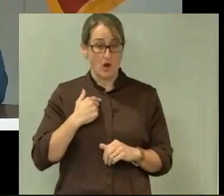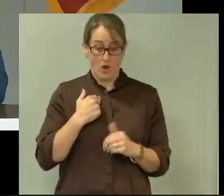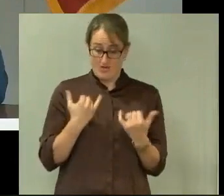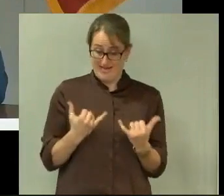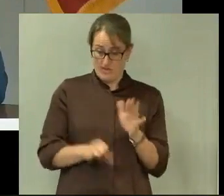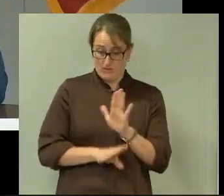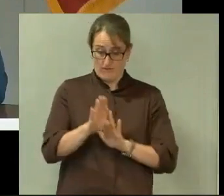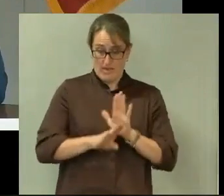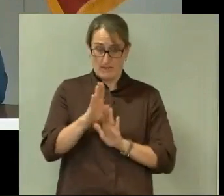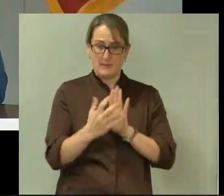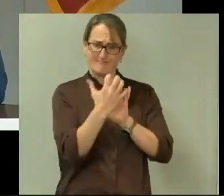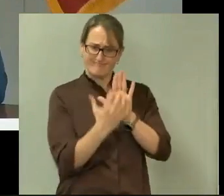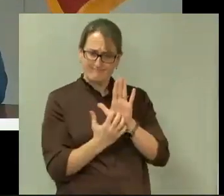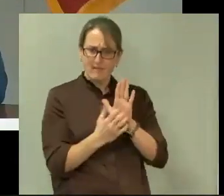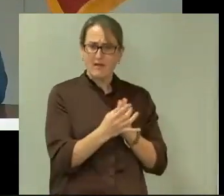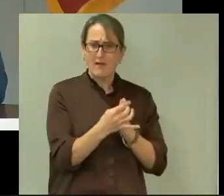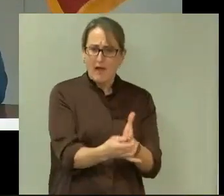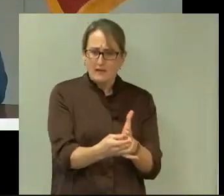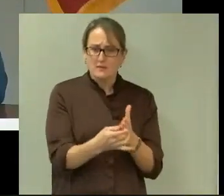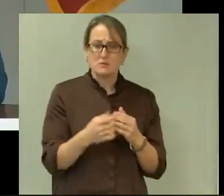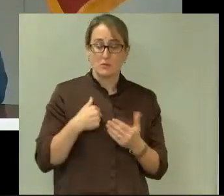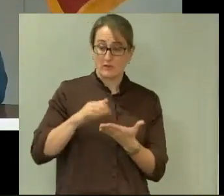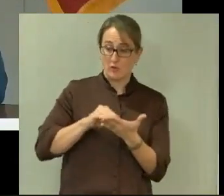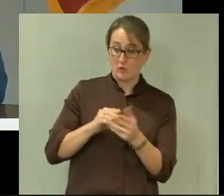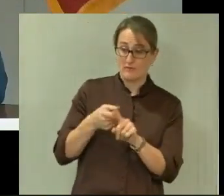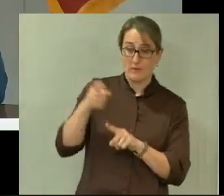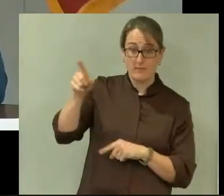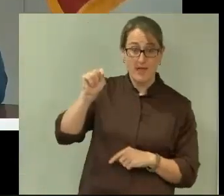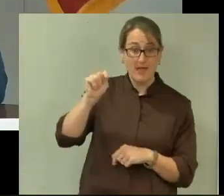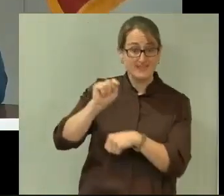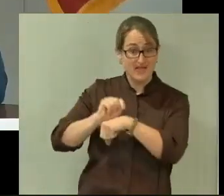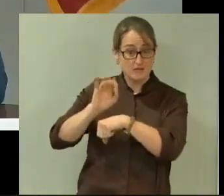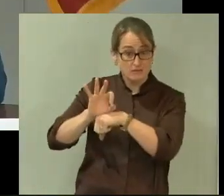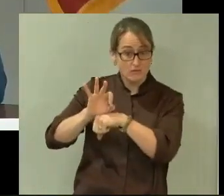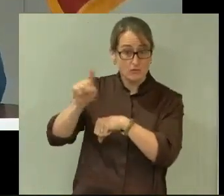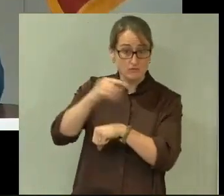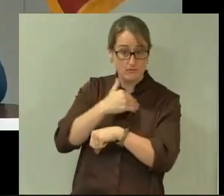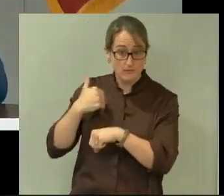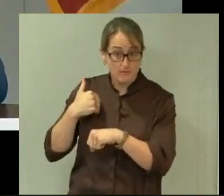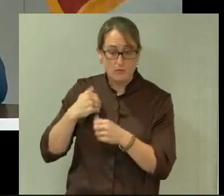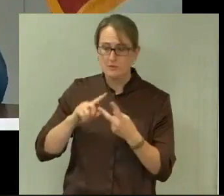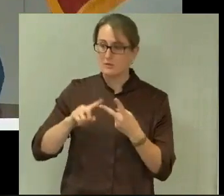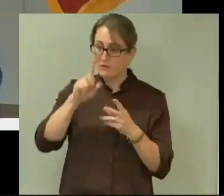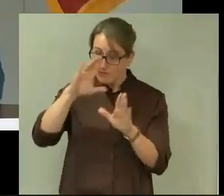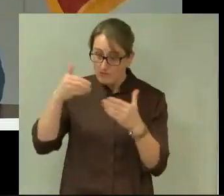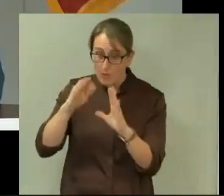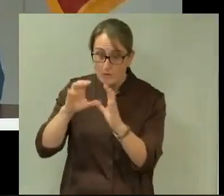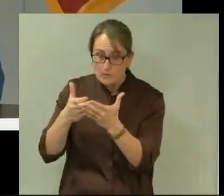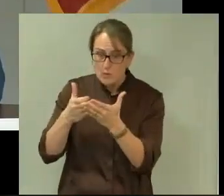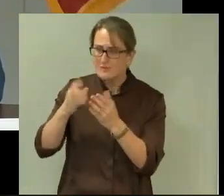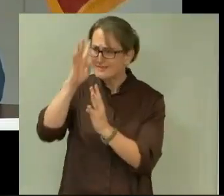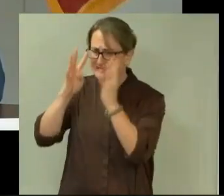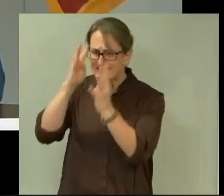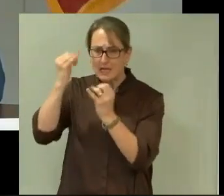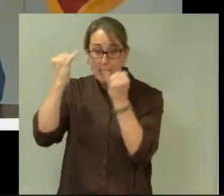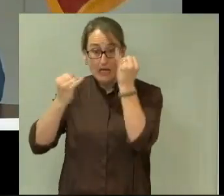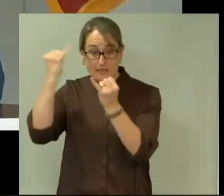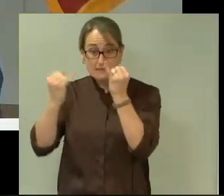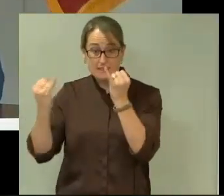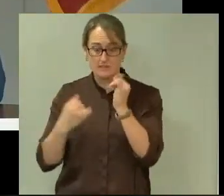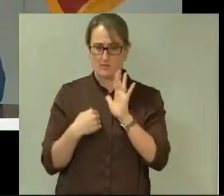document based on what we've learned from not only our task force members, but also our focus groups, from you today and all of